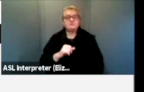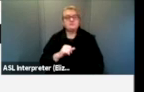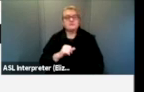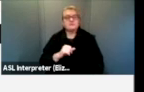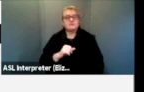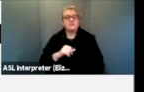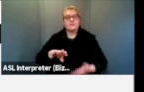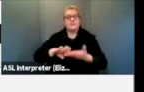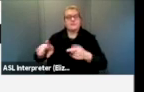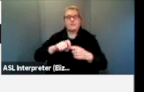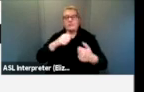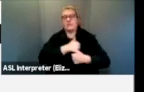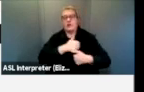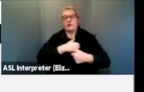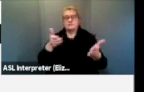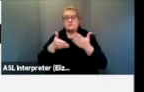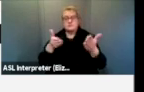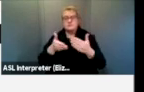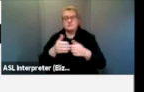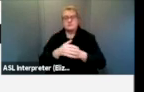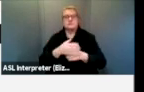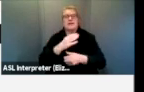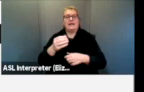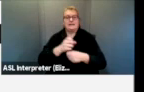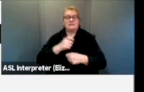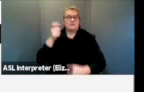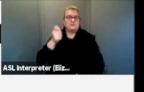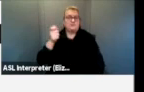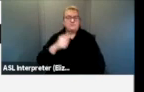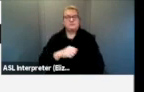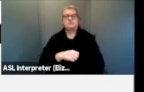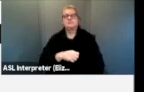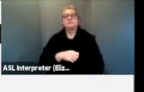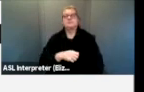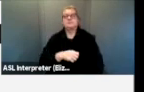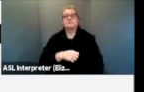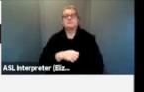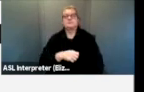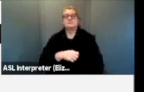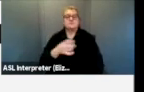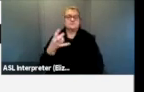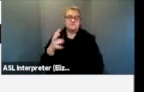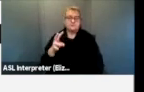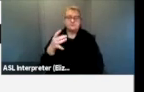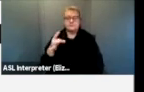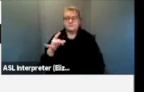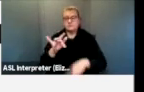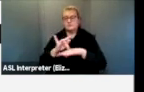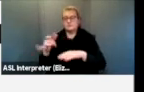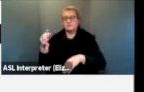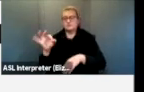exclusion from military service and a deservingness of a pension. Either way, during the 17th, 18th, and early 19th